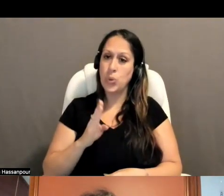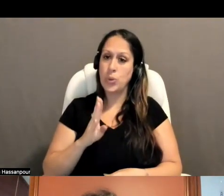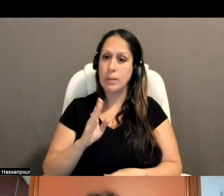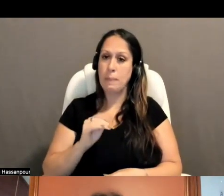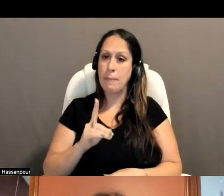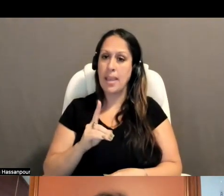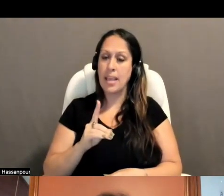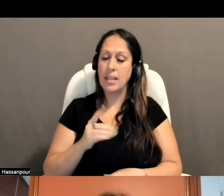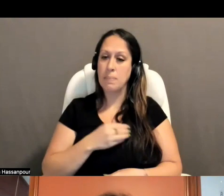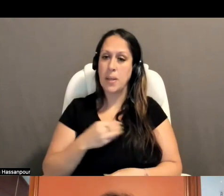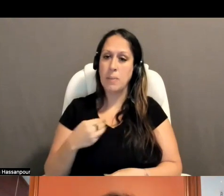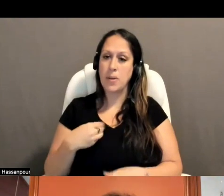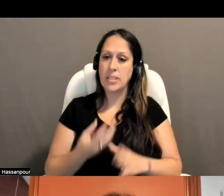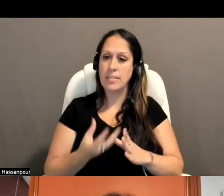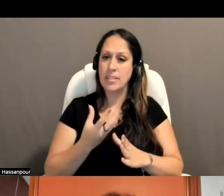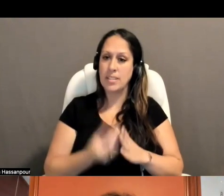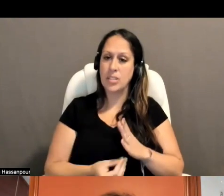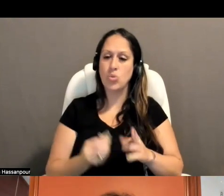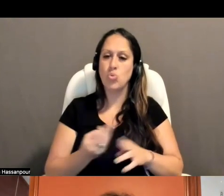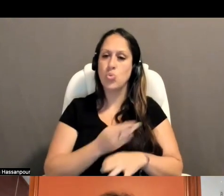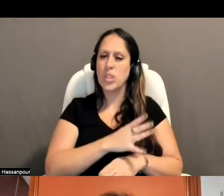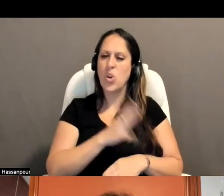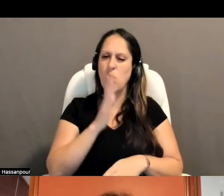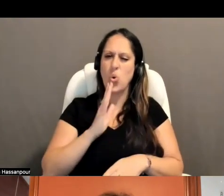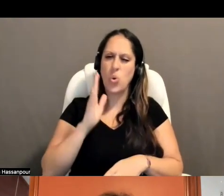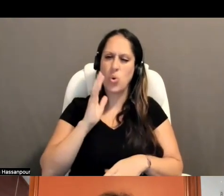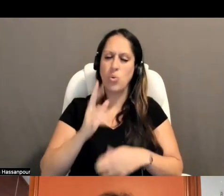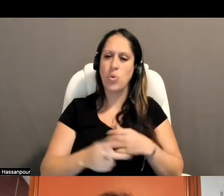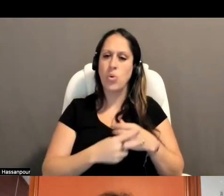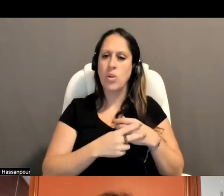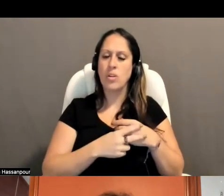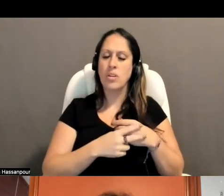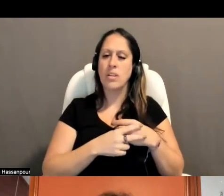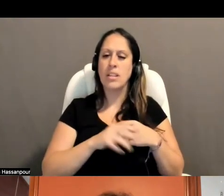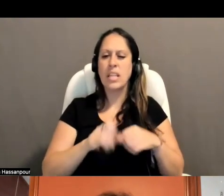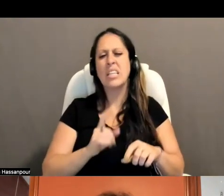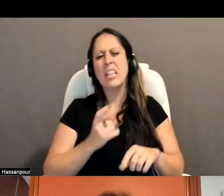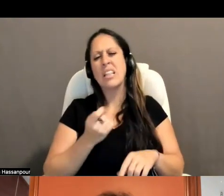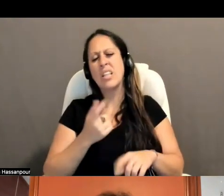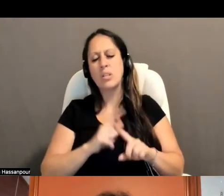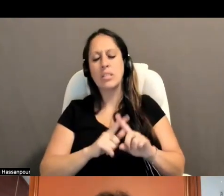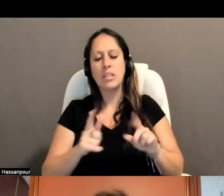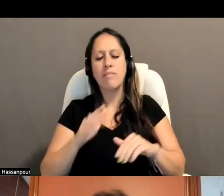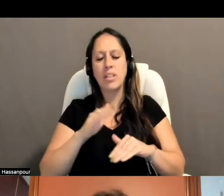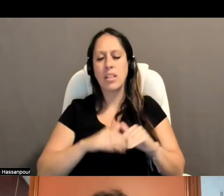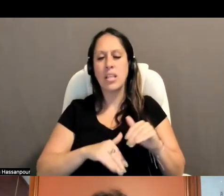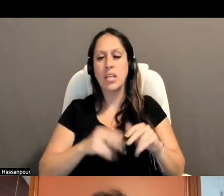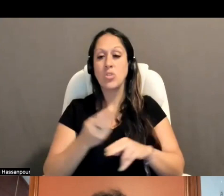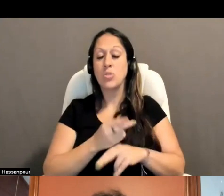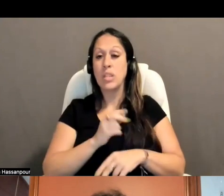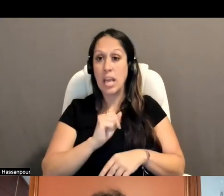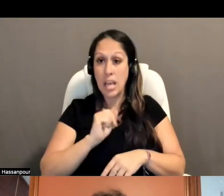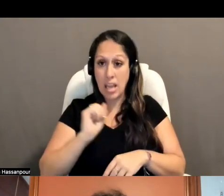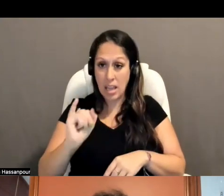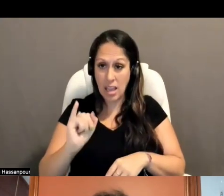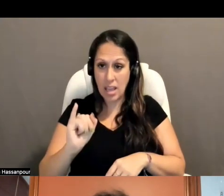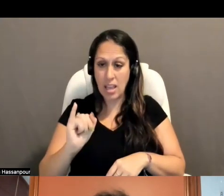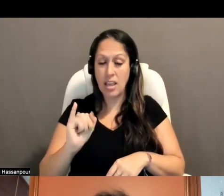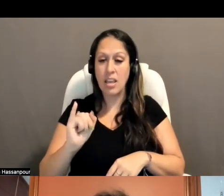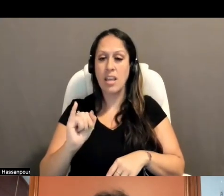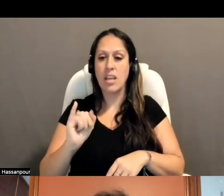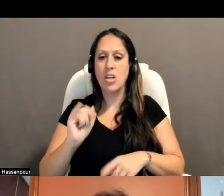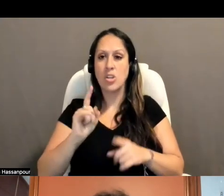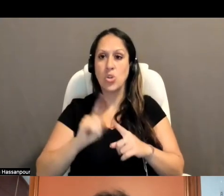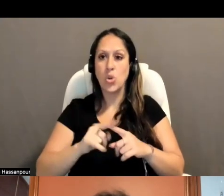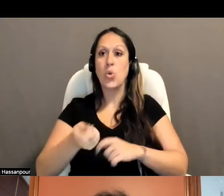deceased. So this is using recordings. Right. So in that case, I think it's a little different than using AI, certainly